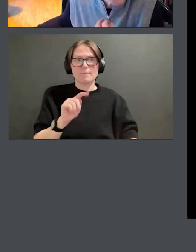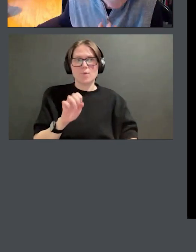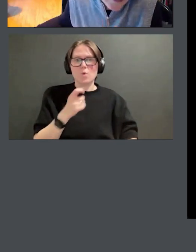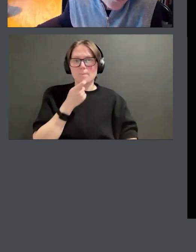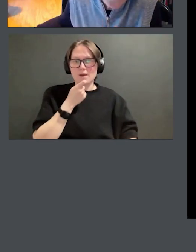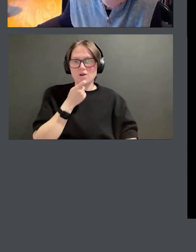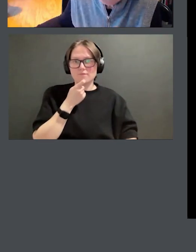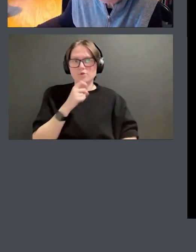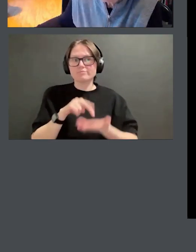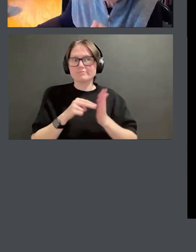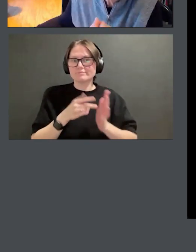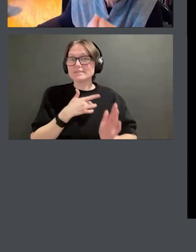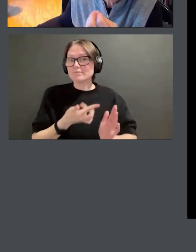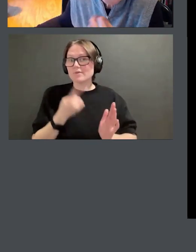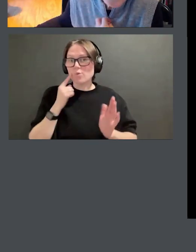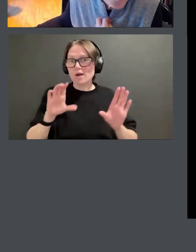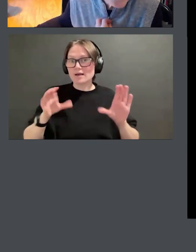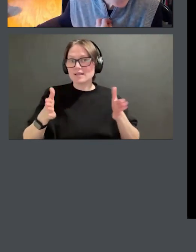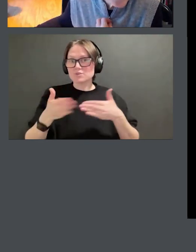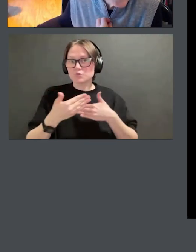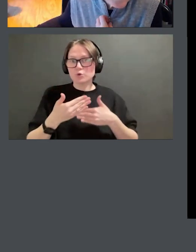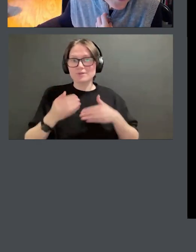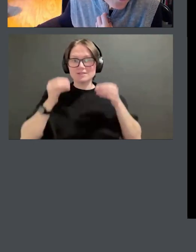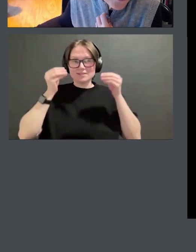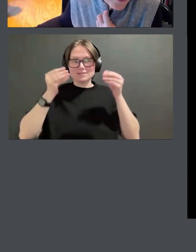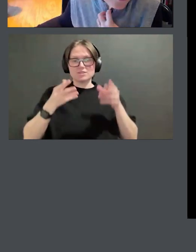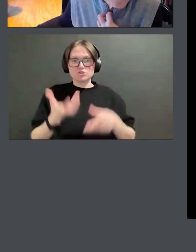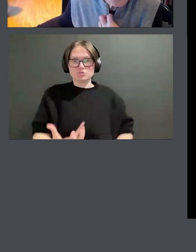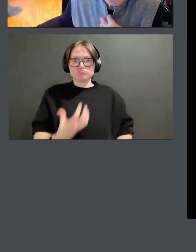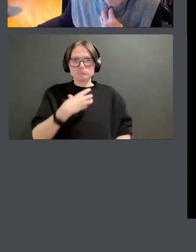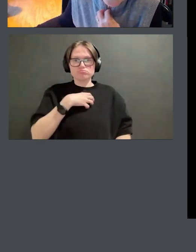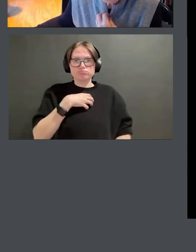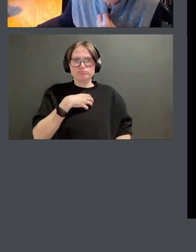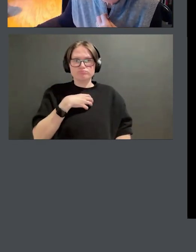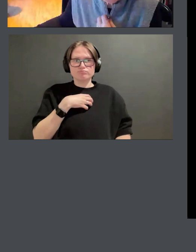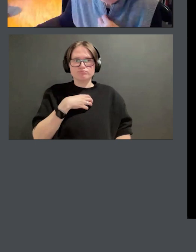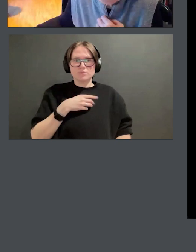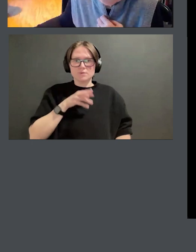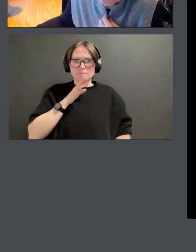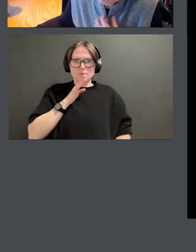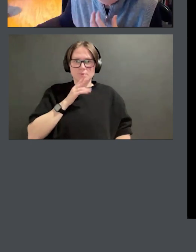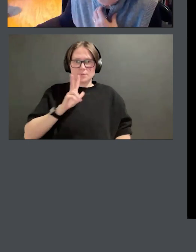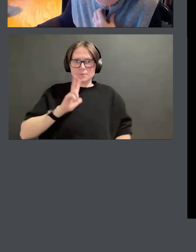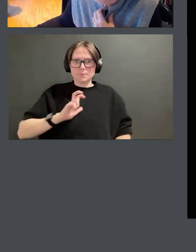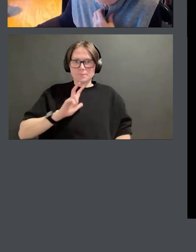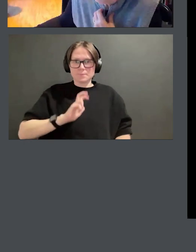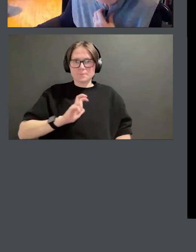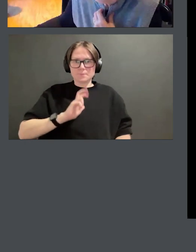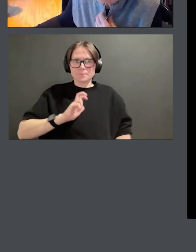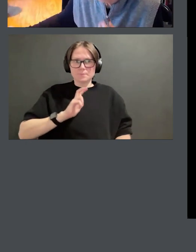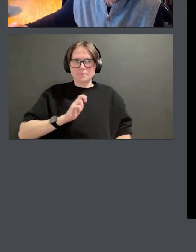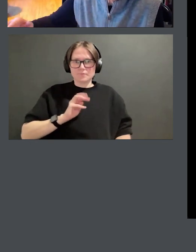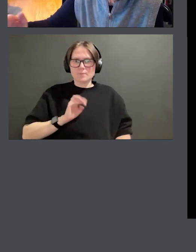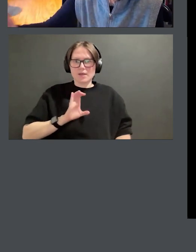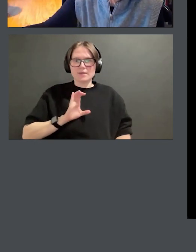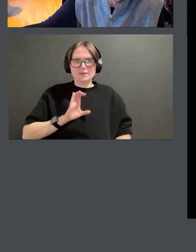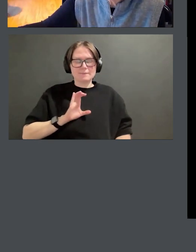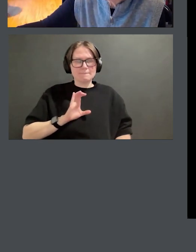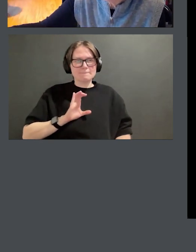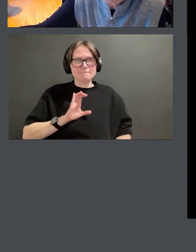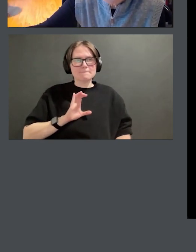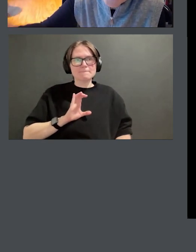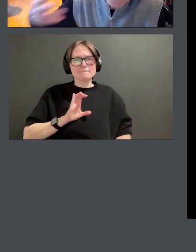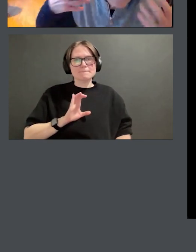typically in a classroom anyway, the teacher is wearing the microphone, or the desired speaker is wearing the microphone, and